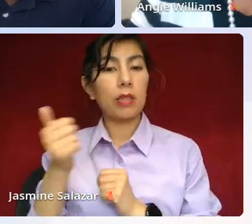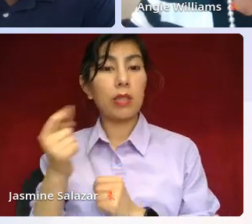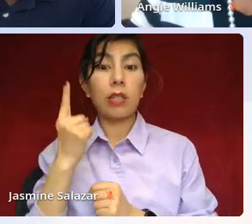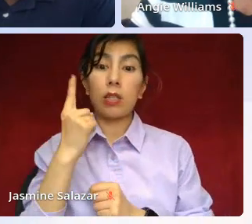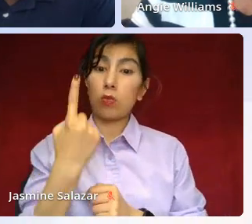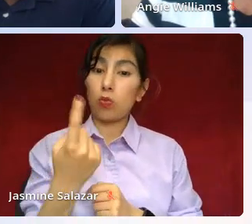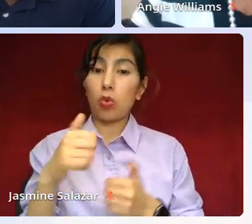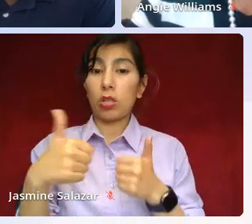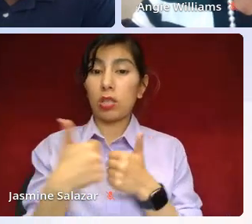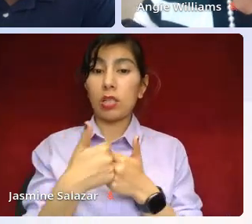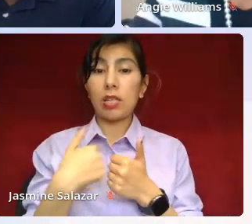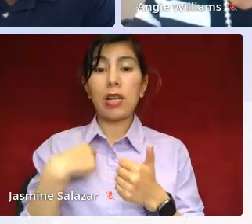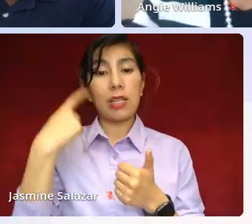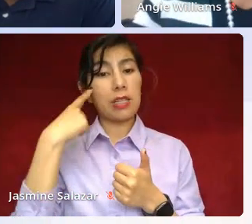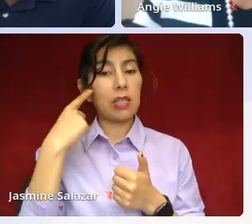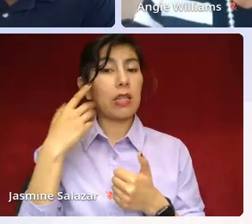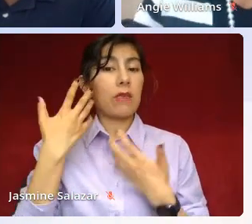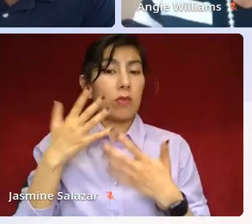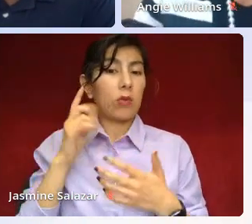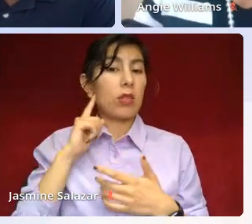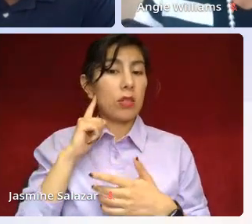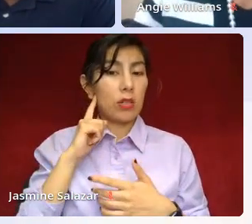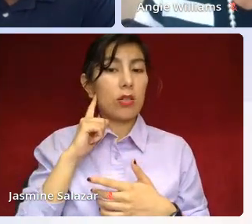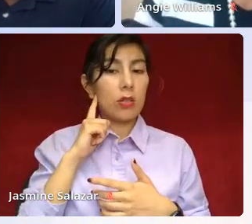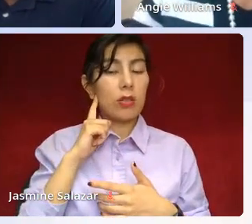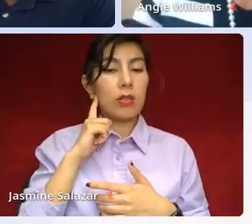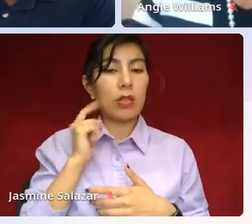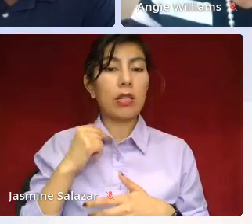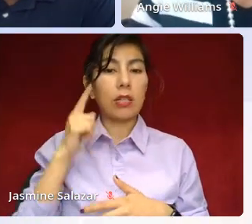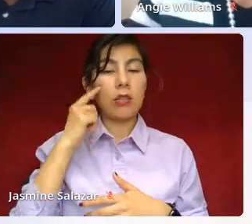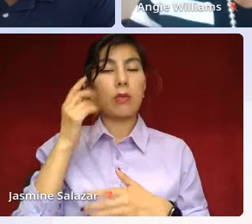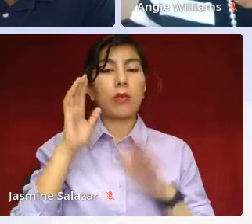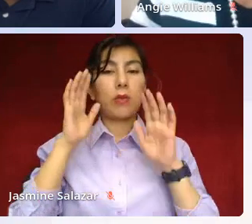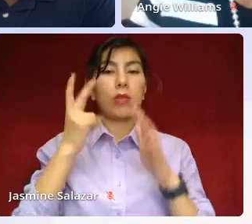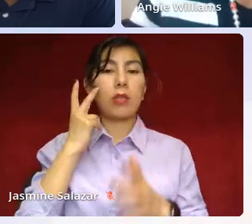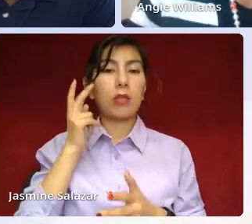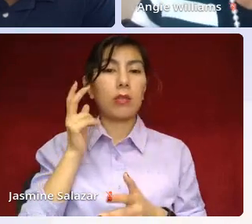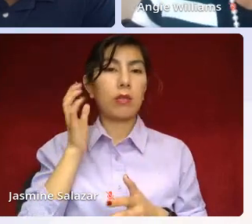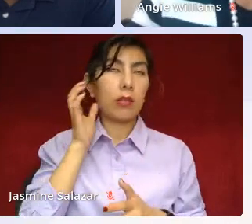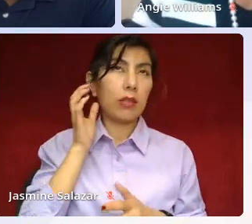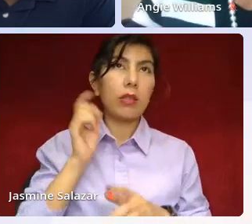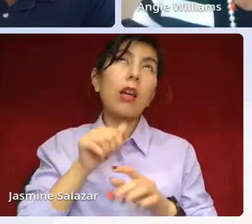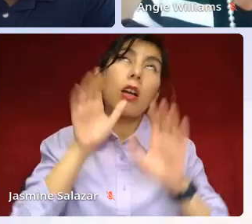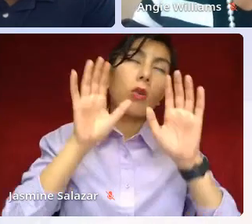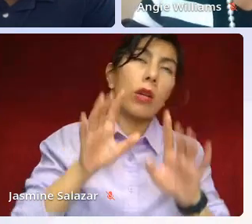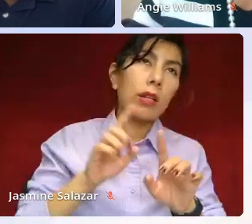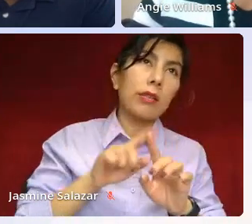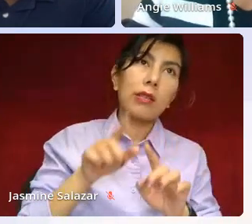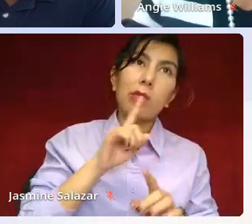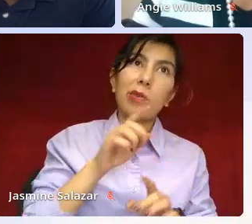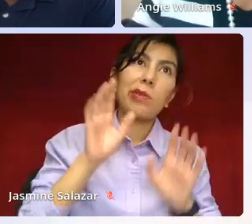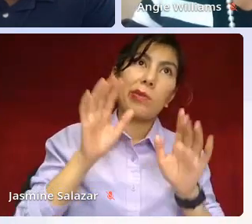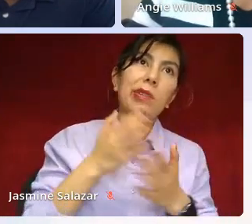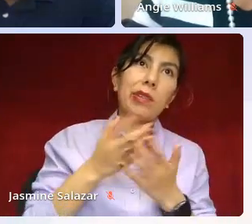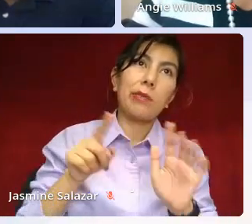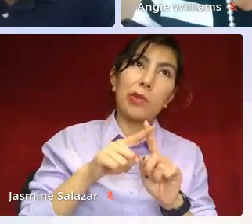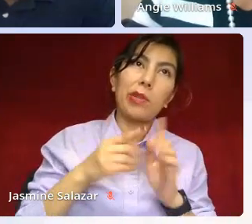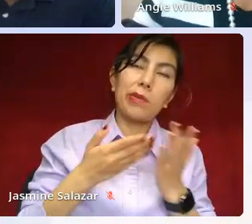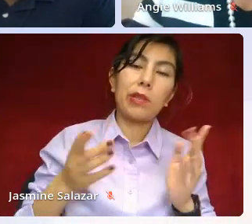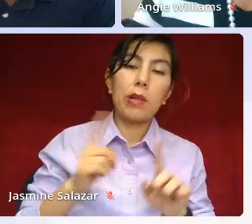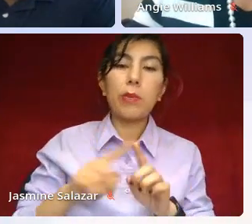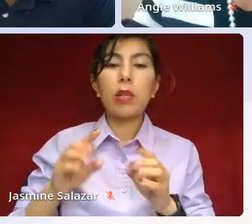challenge that I think I've already heard, and I think it would be great to hear. Not great because it's not a really positive thing, but to hear a bit more about some